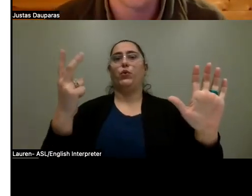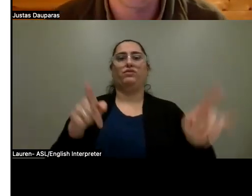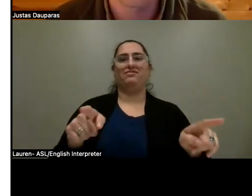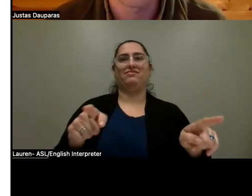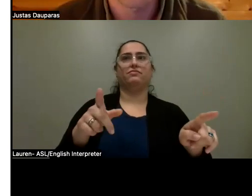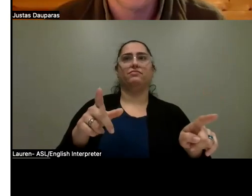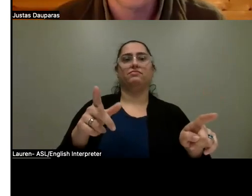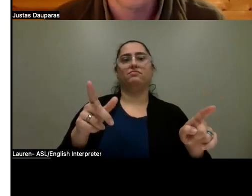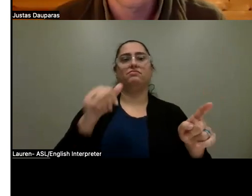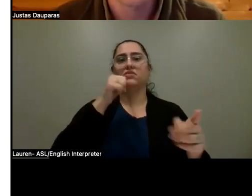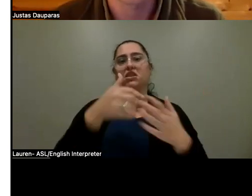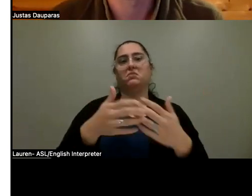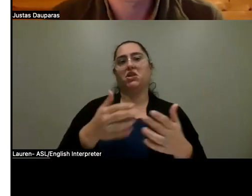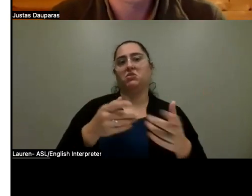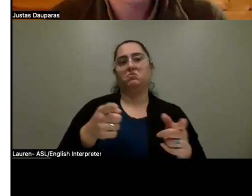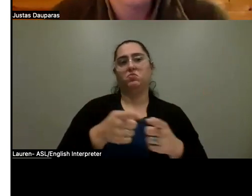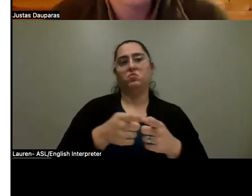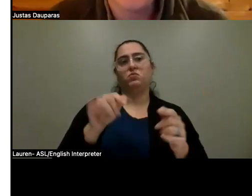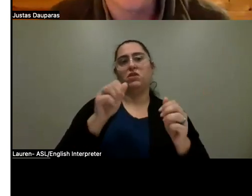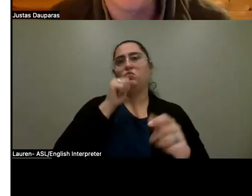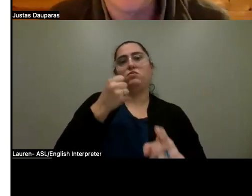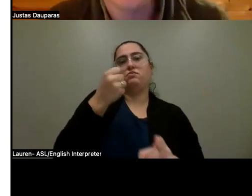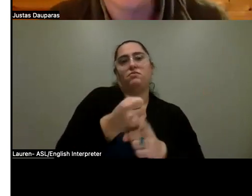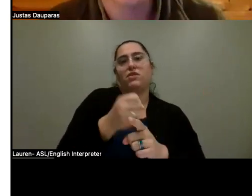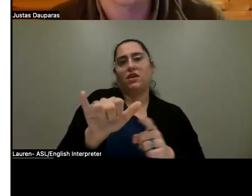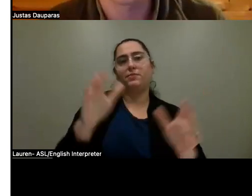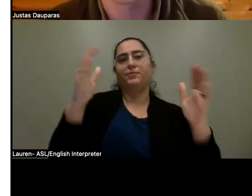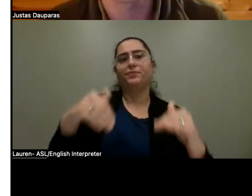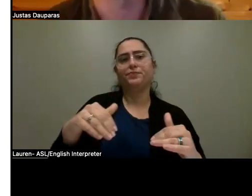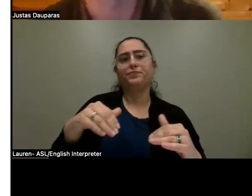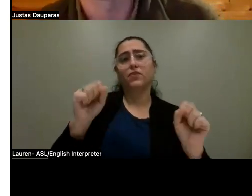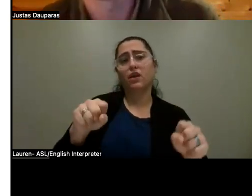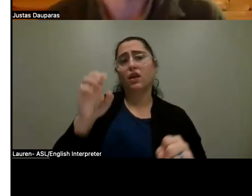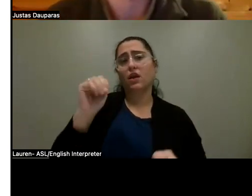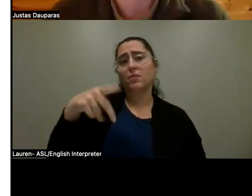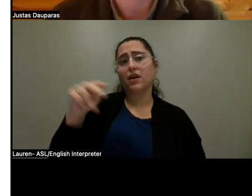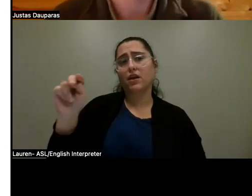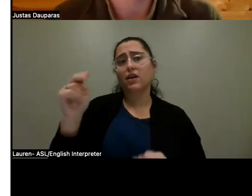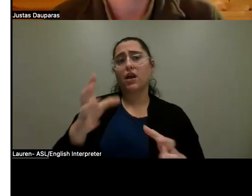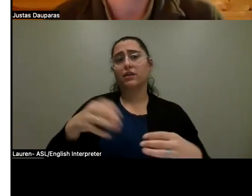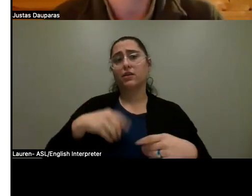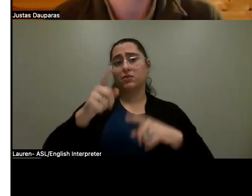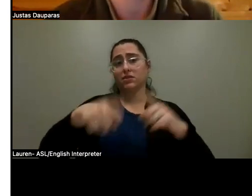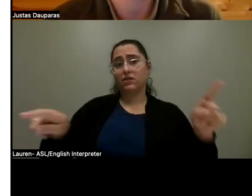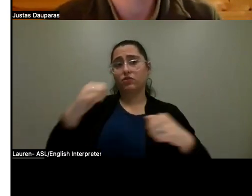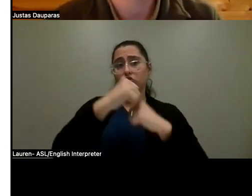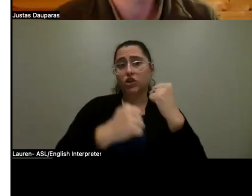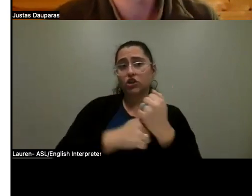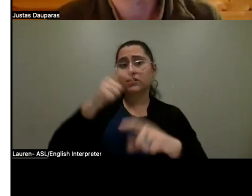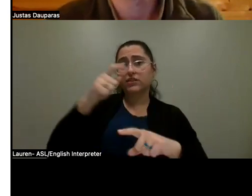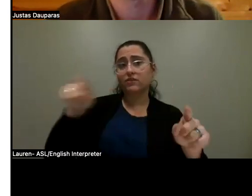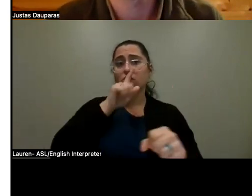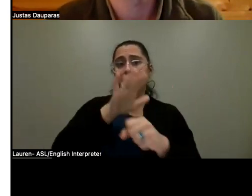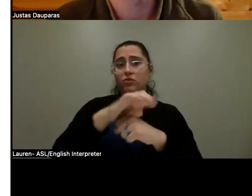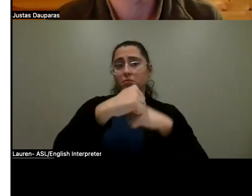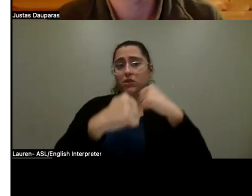way. Can MPNN take multiple structures, conformations, and inputs? Yes, the MPNN can take, so it takes only one PDB file